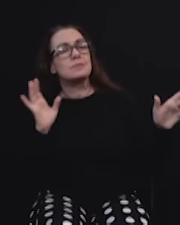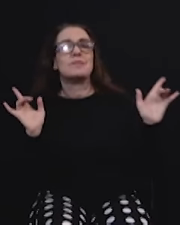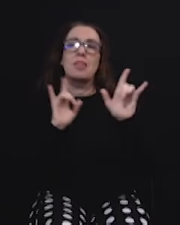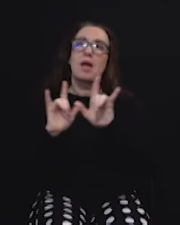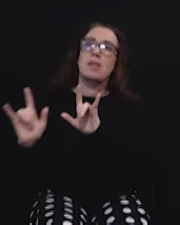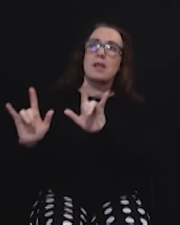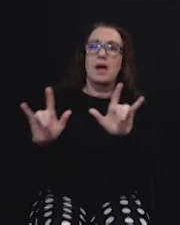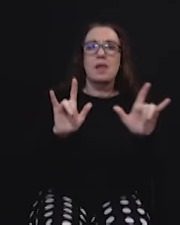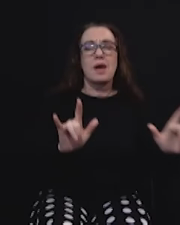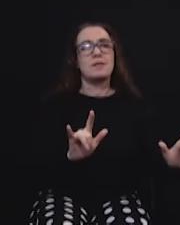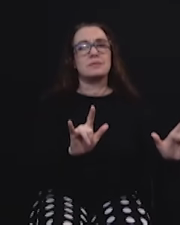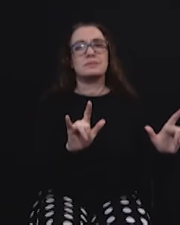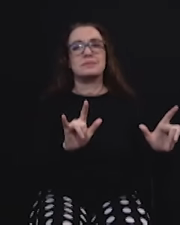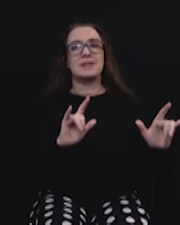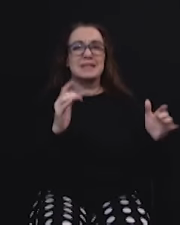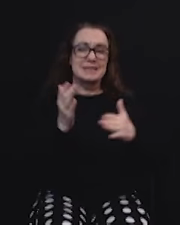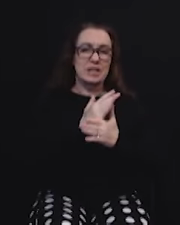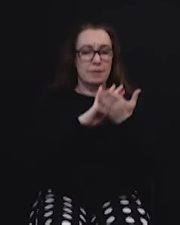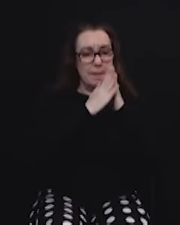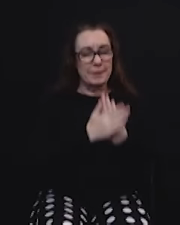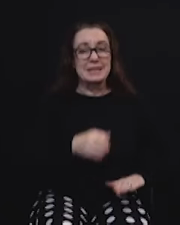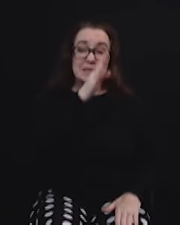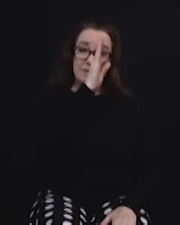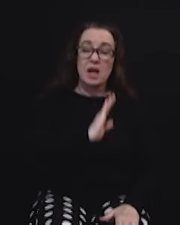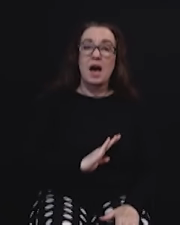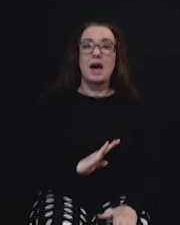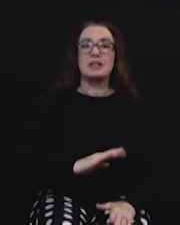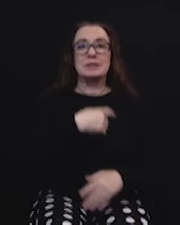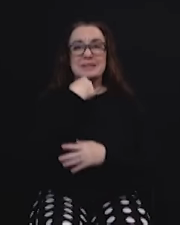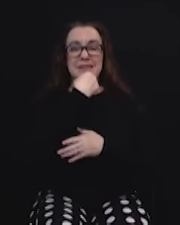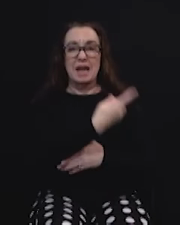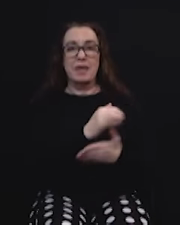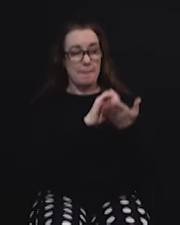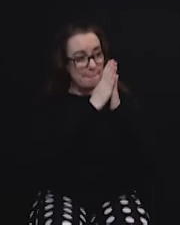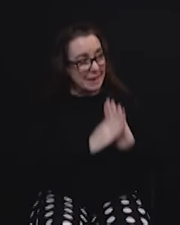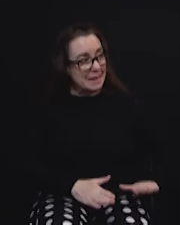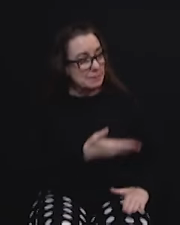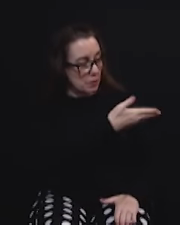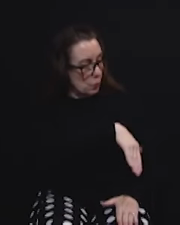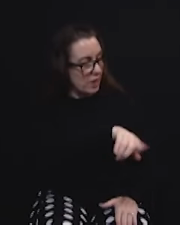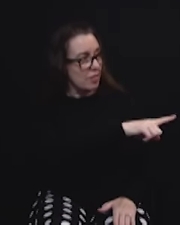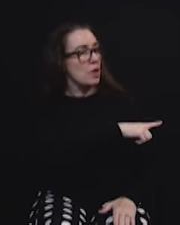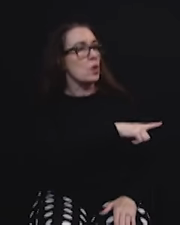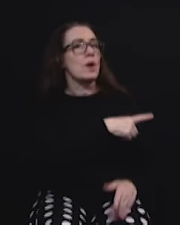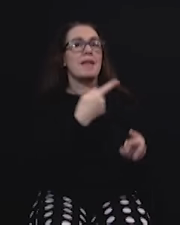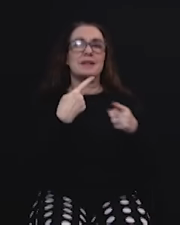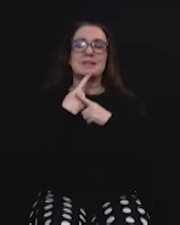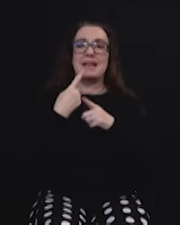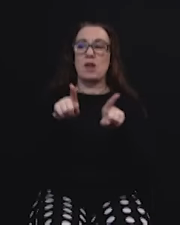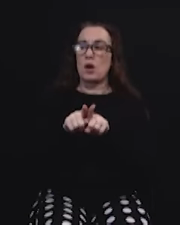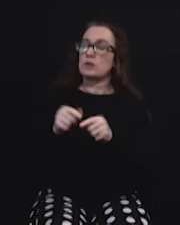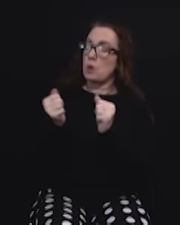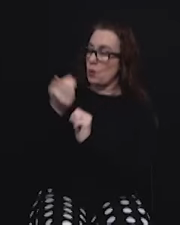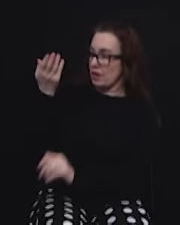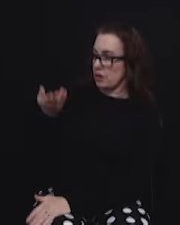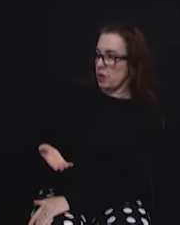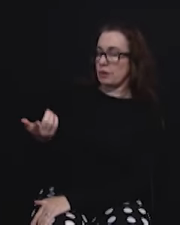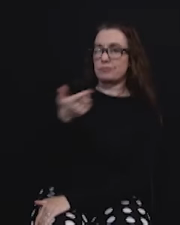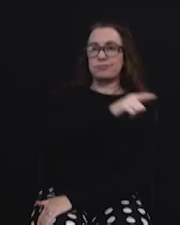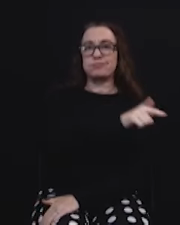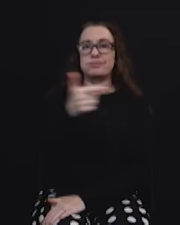the love of God, share the peace of God. You can tell them, peace be with you, and they will say, and also with you. So